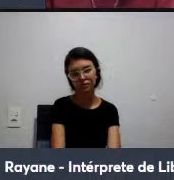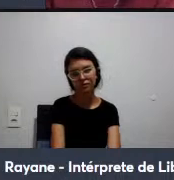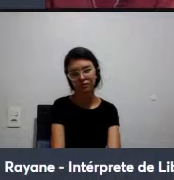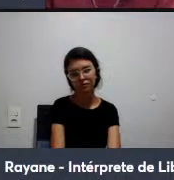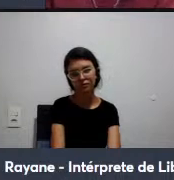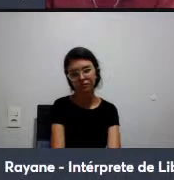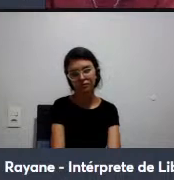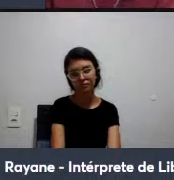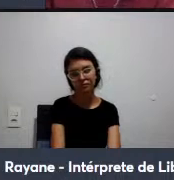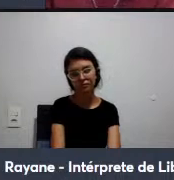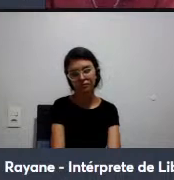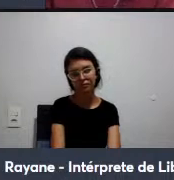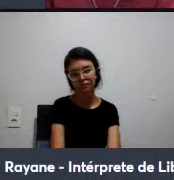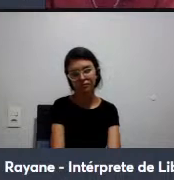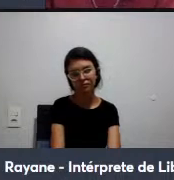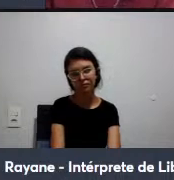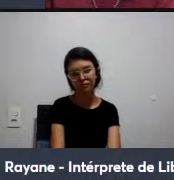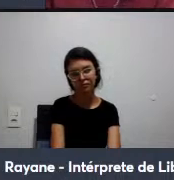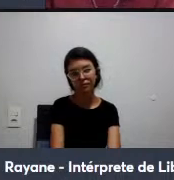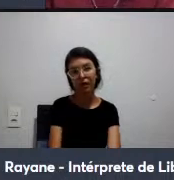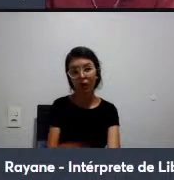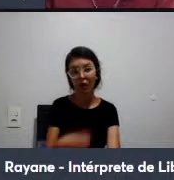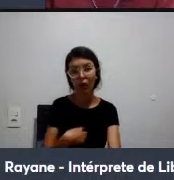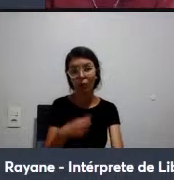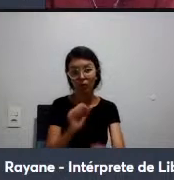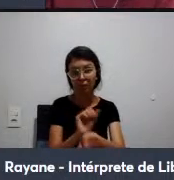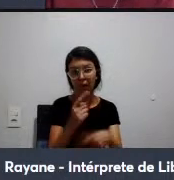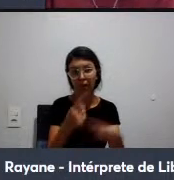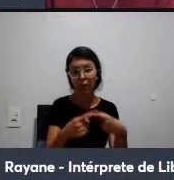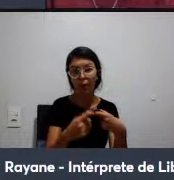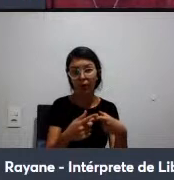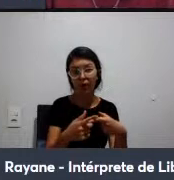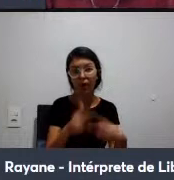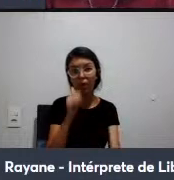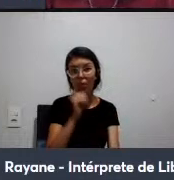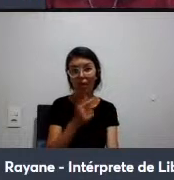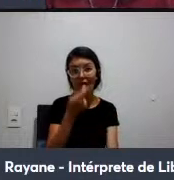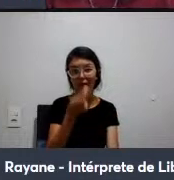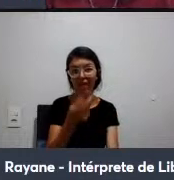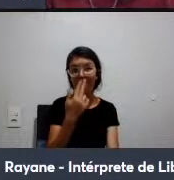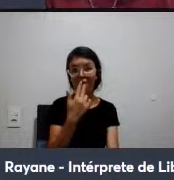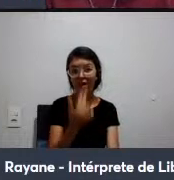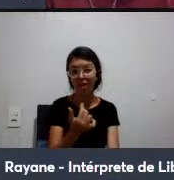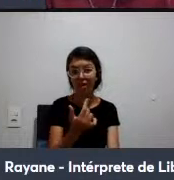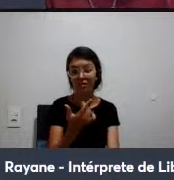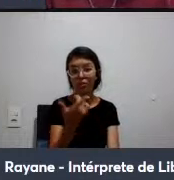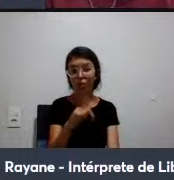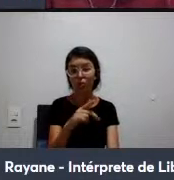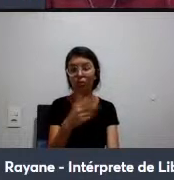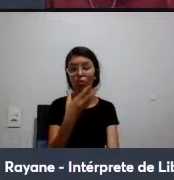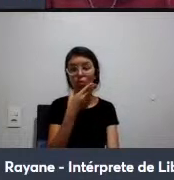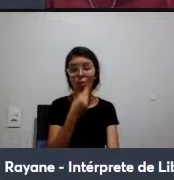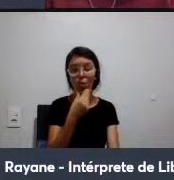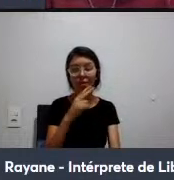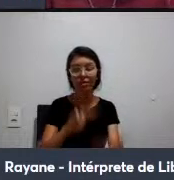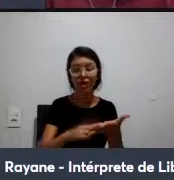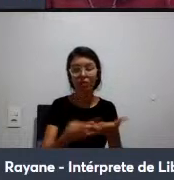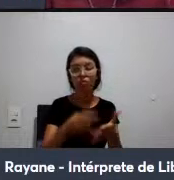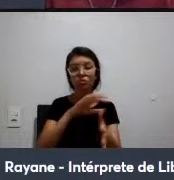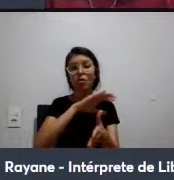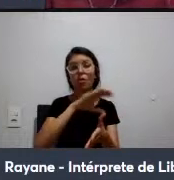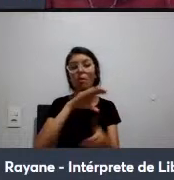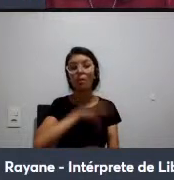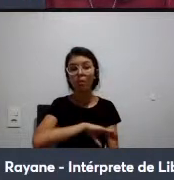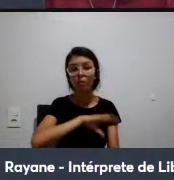abstract, in effect, all the material that I was dealing with. Então, esse é um dos meus exemplos